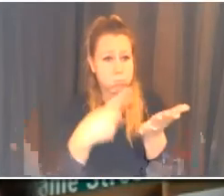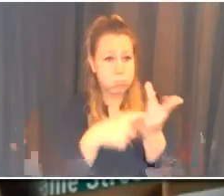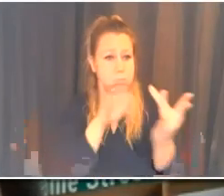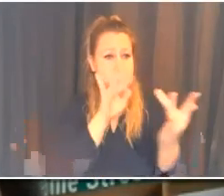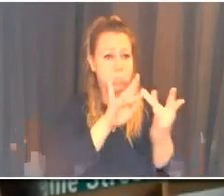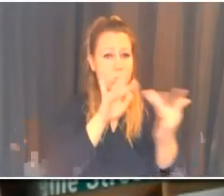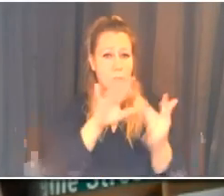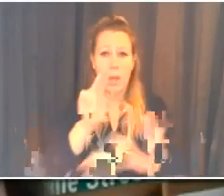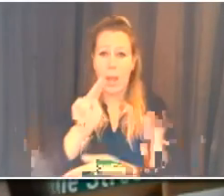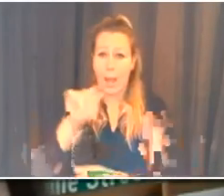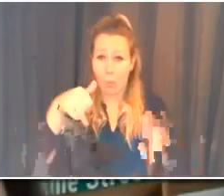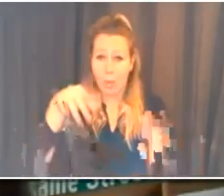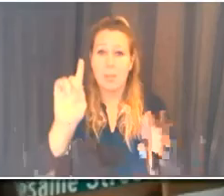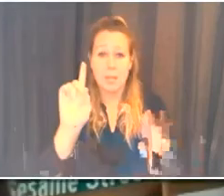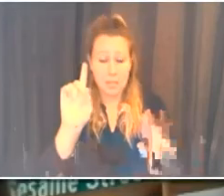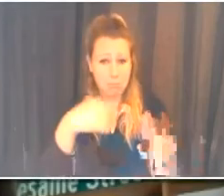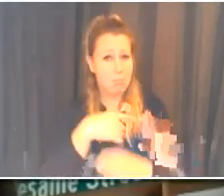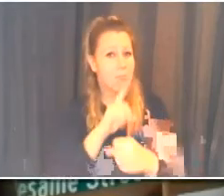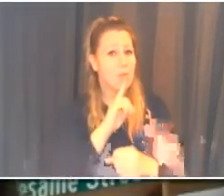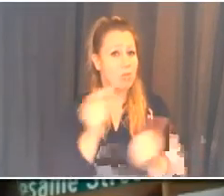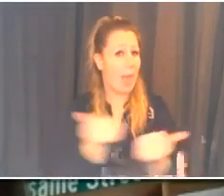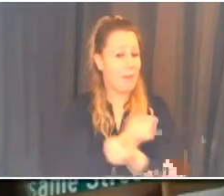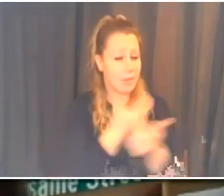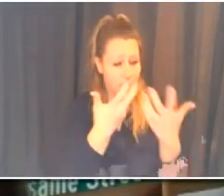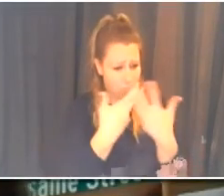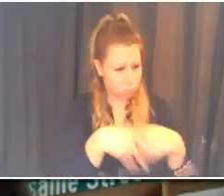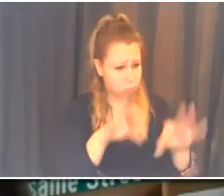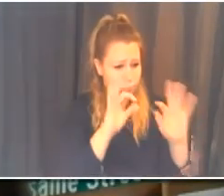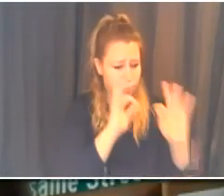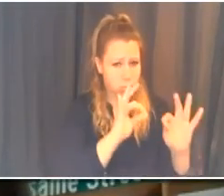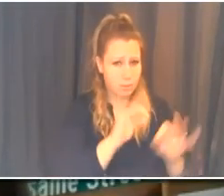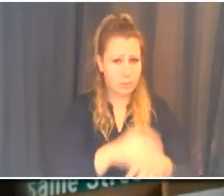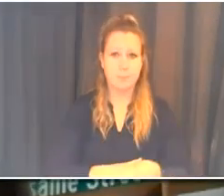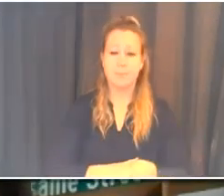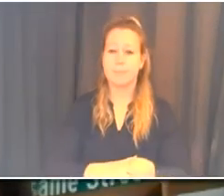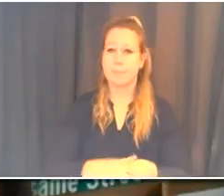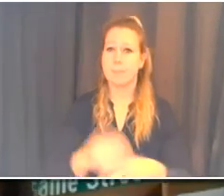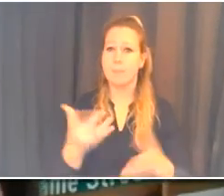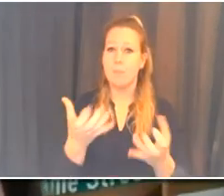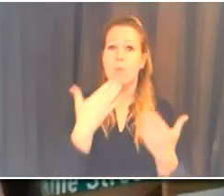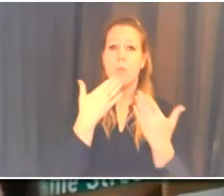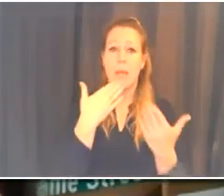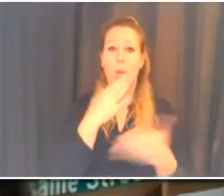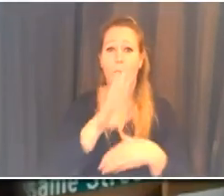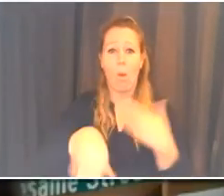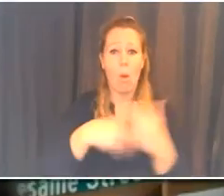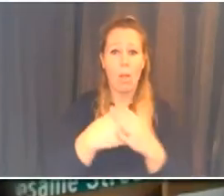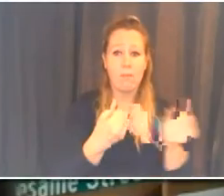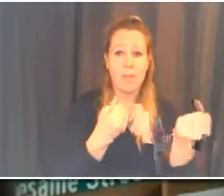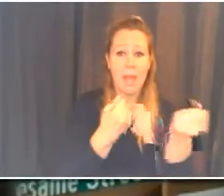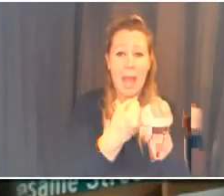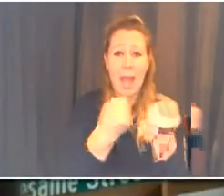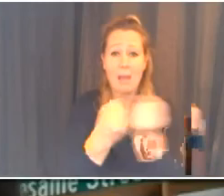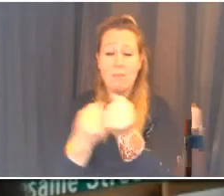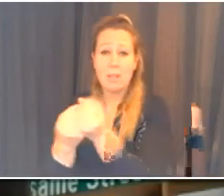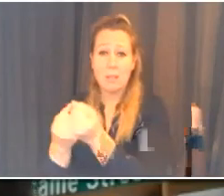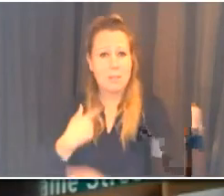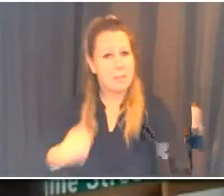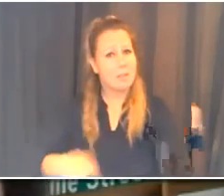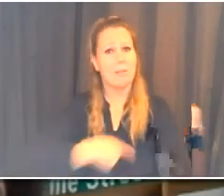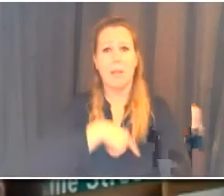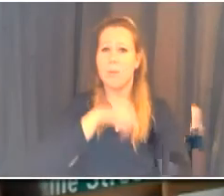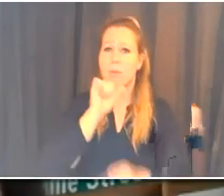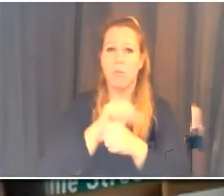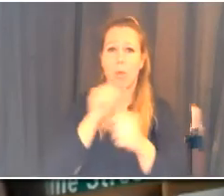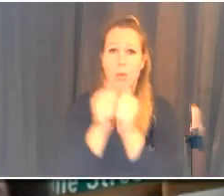preparation for this hearing but we really want to thank you for the good work that you are doing um you know